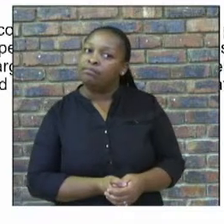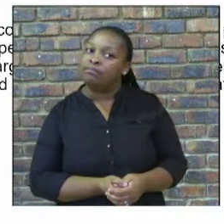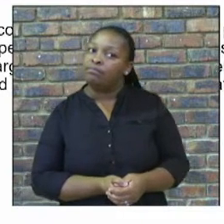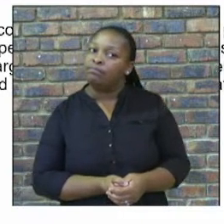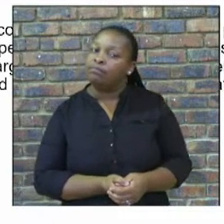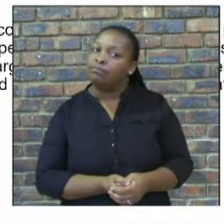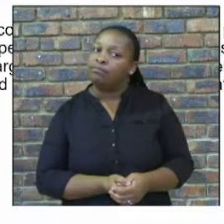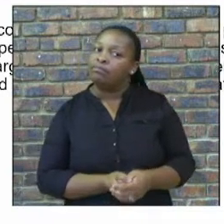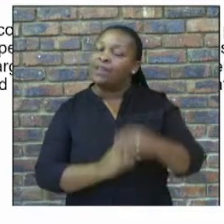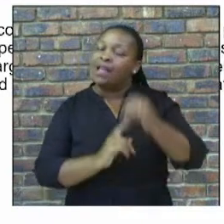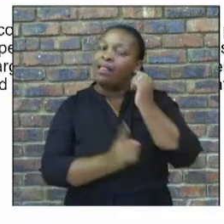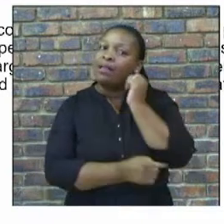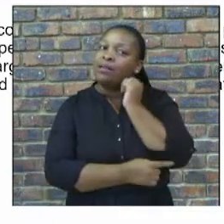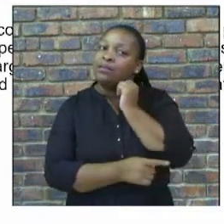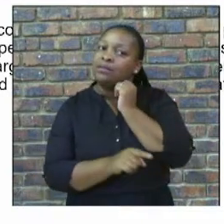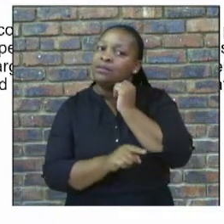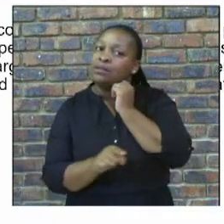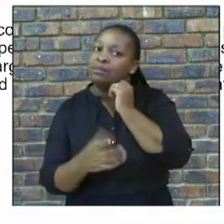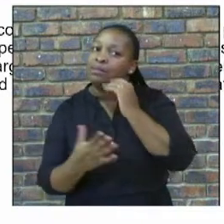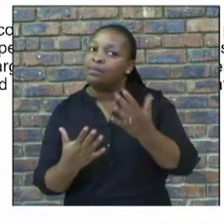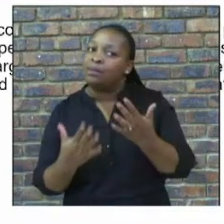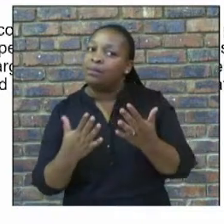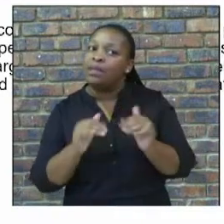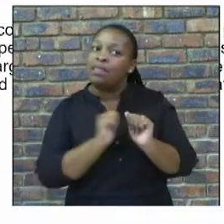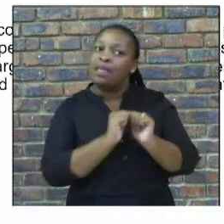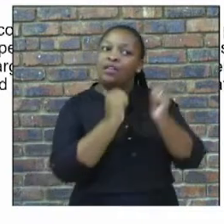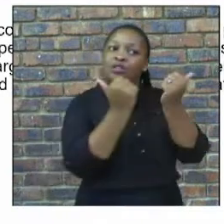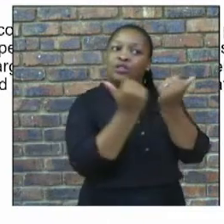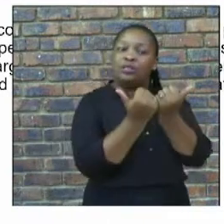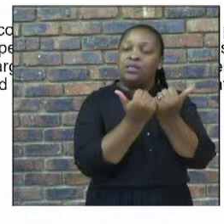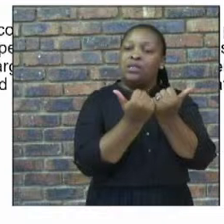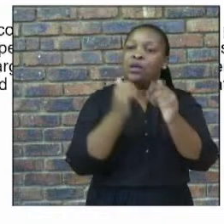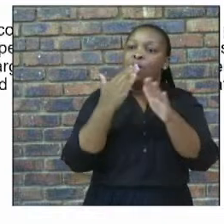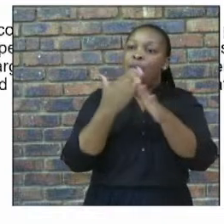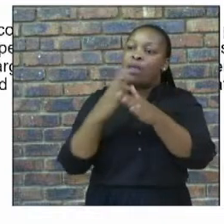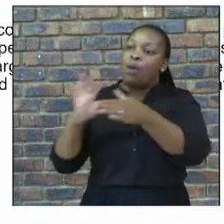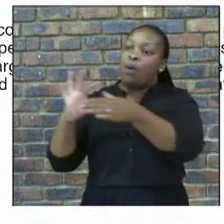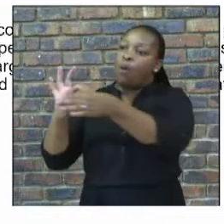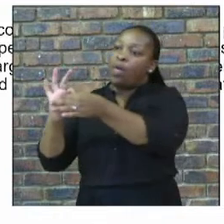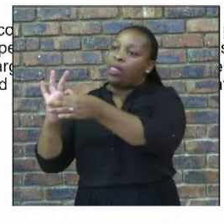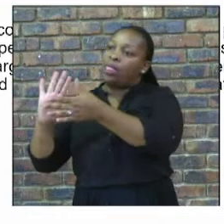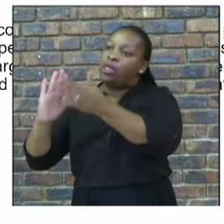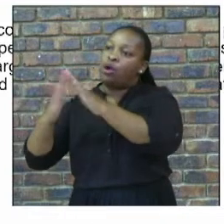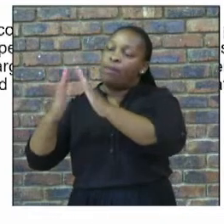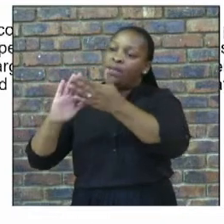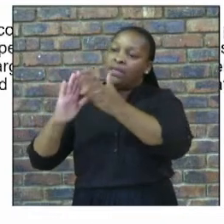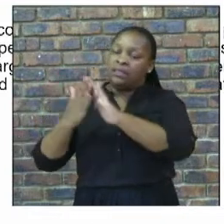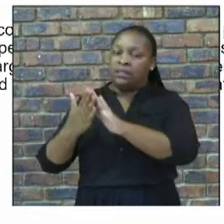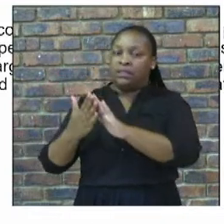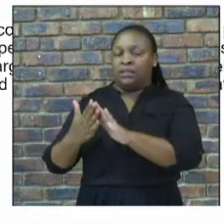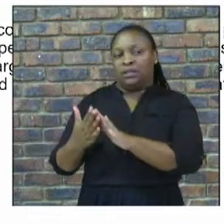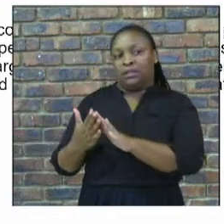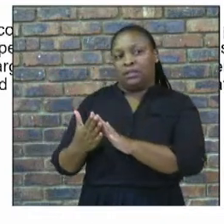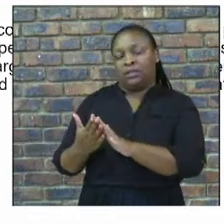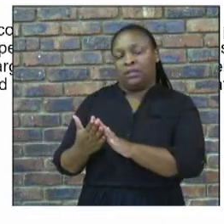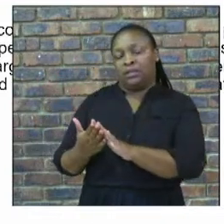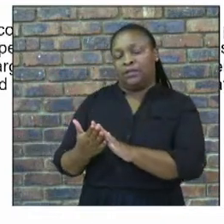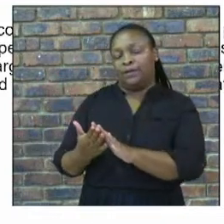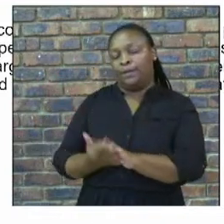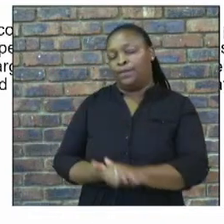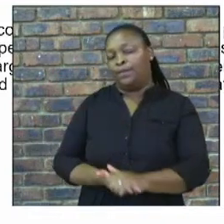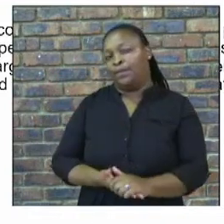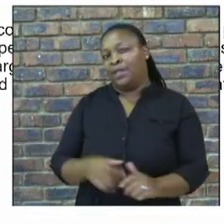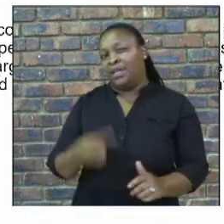point, it will be on the interagency collaboration and cooperation. That's where we are saying, instead of